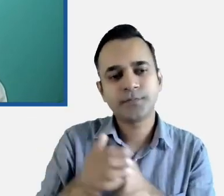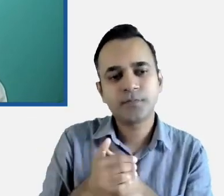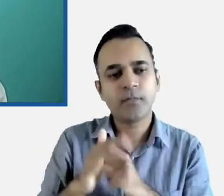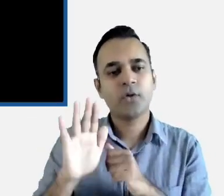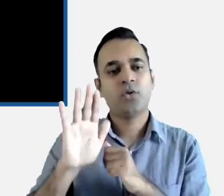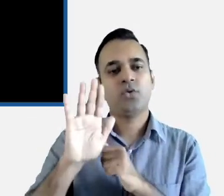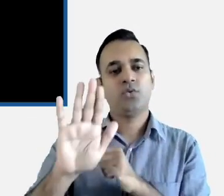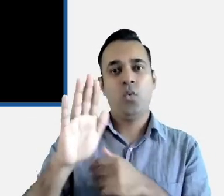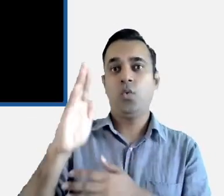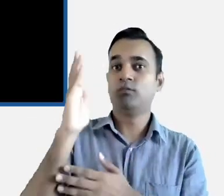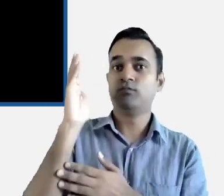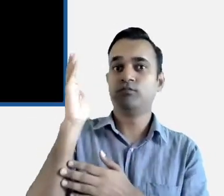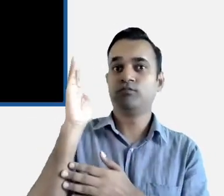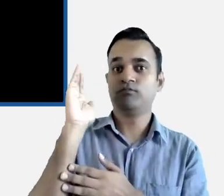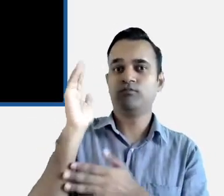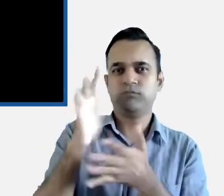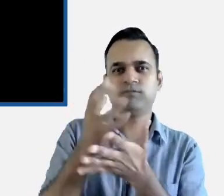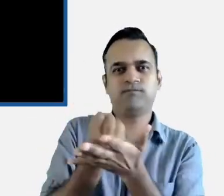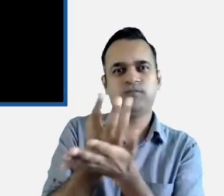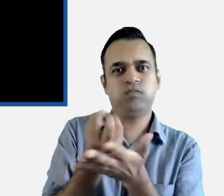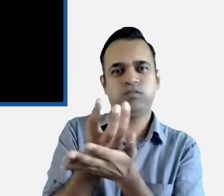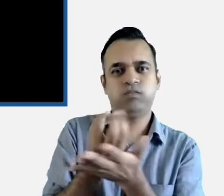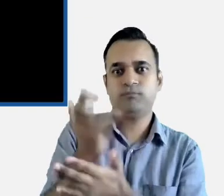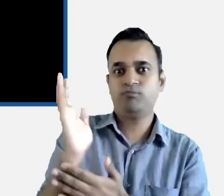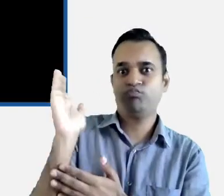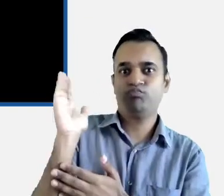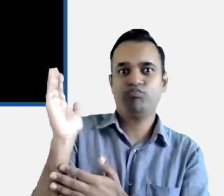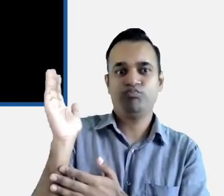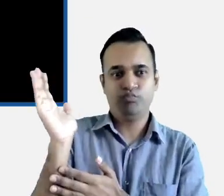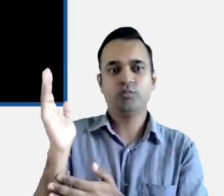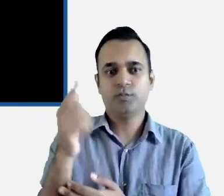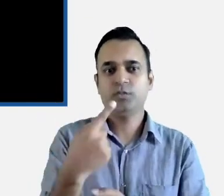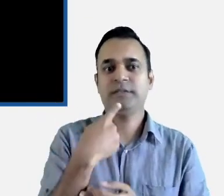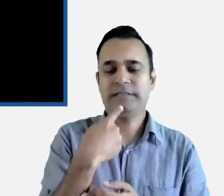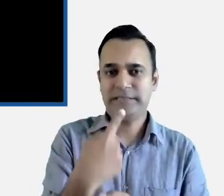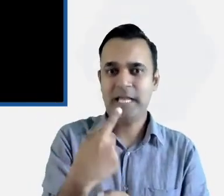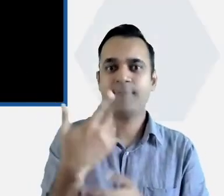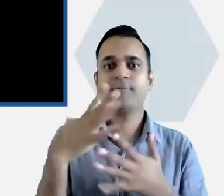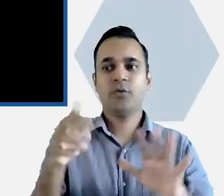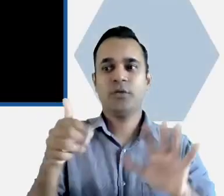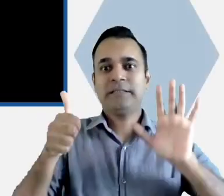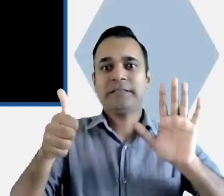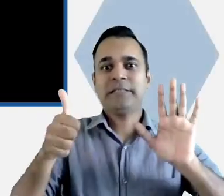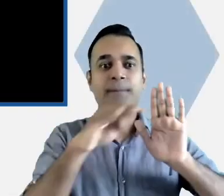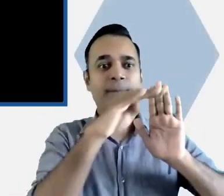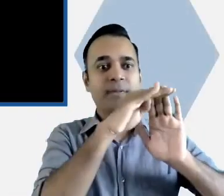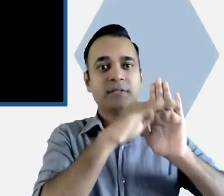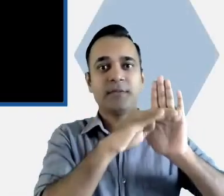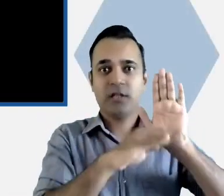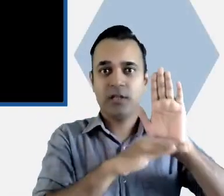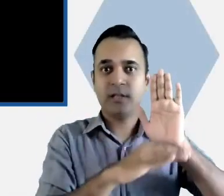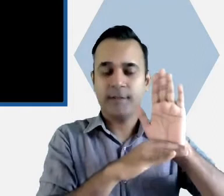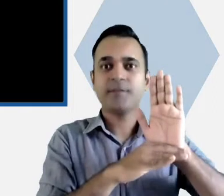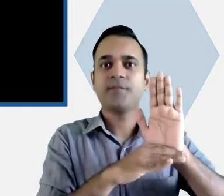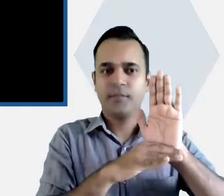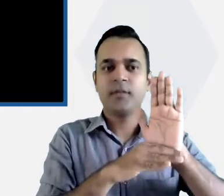principles. What have you found are the most challenging principles to implement for countries or municipalities who are attempting to